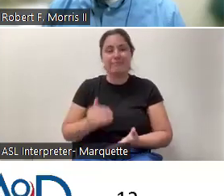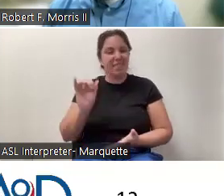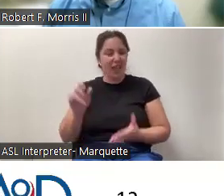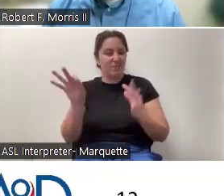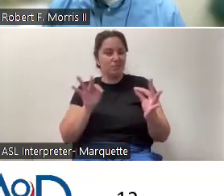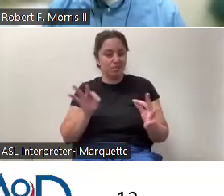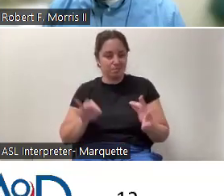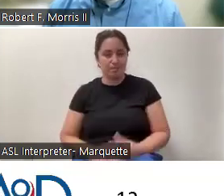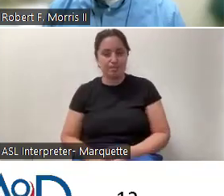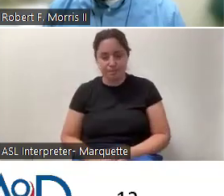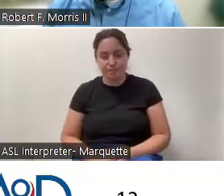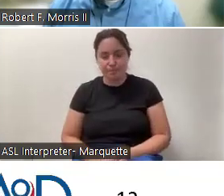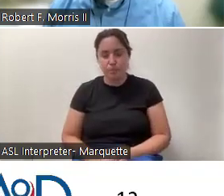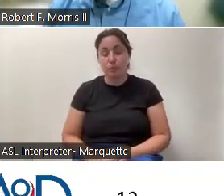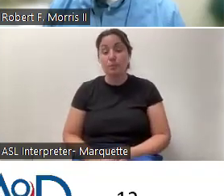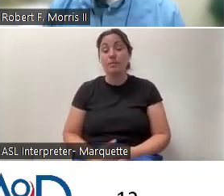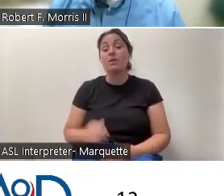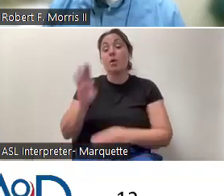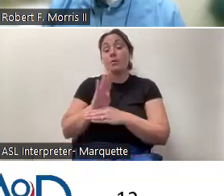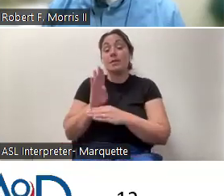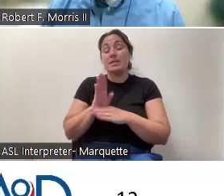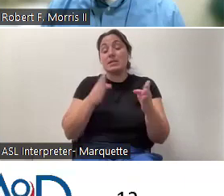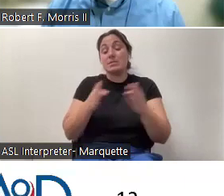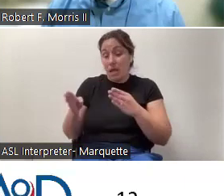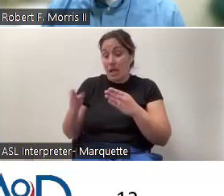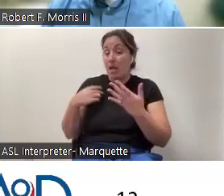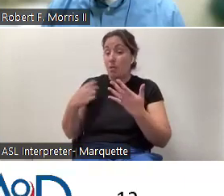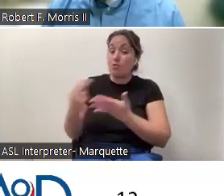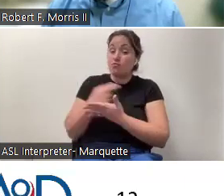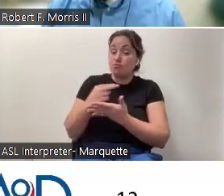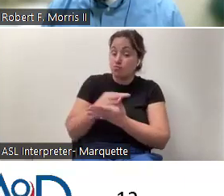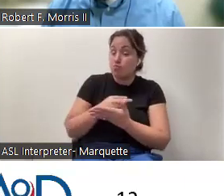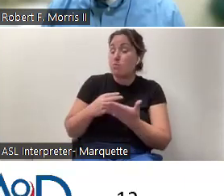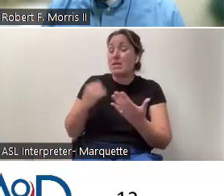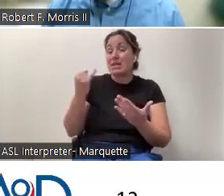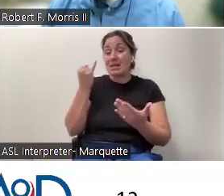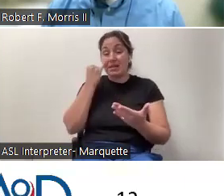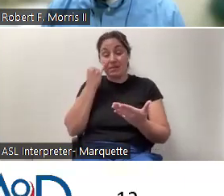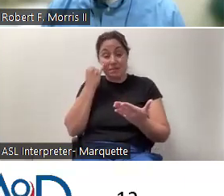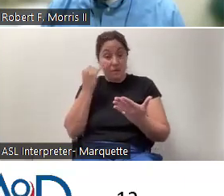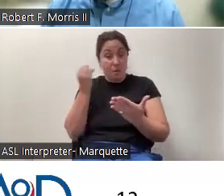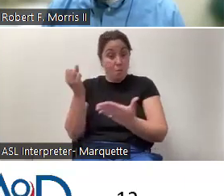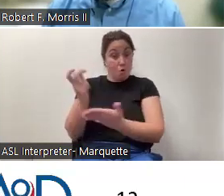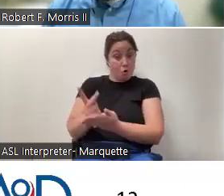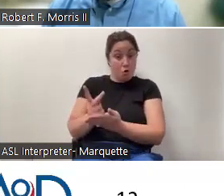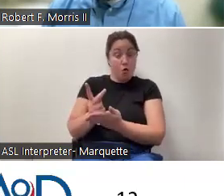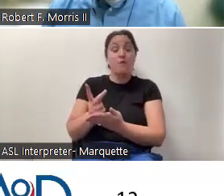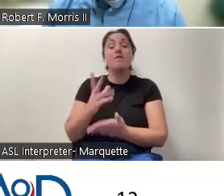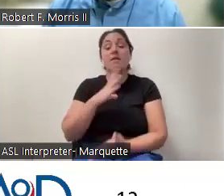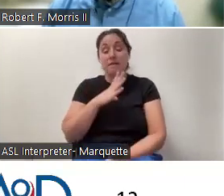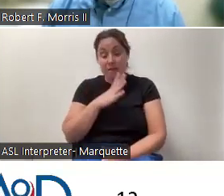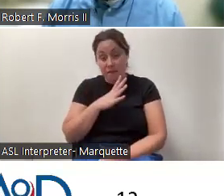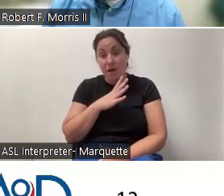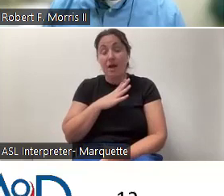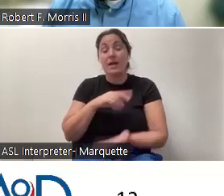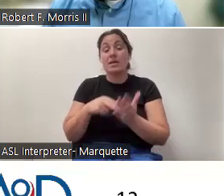We review those business plans. If they're approved, then there's a mix of